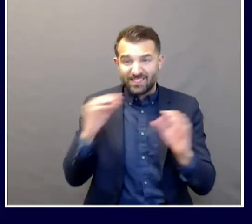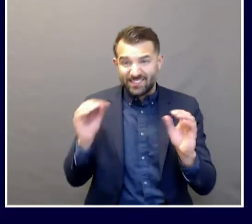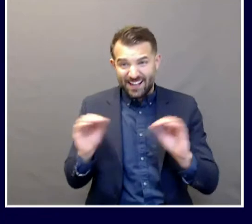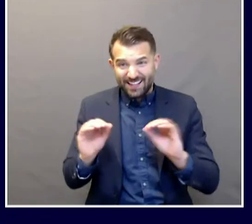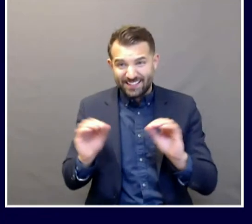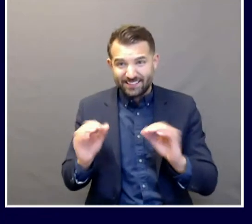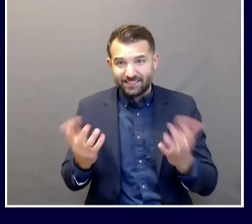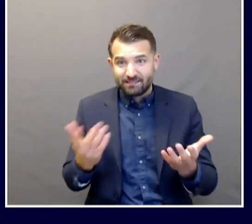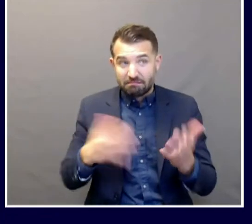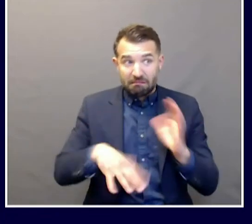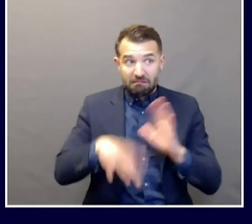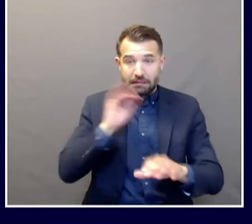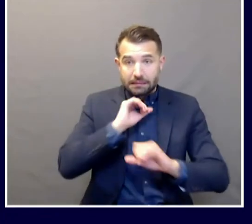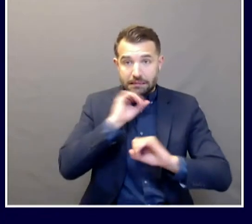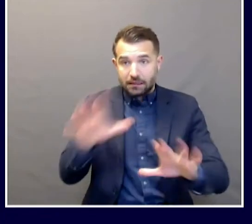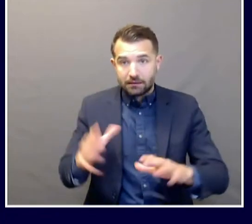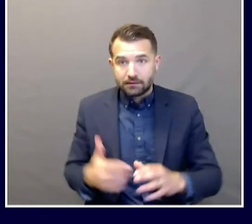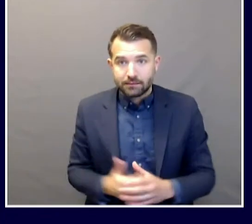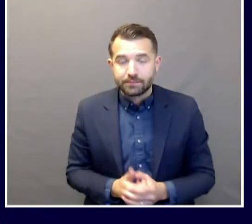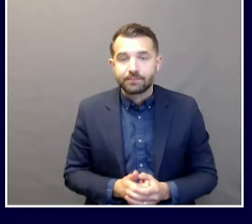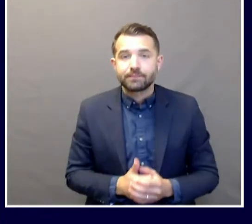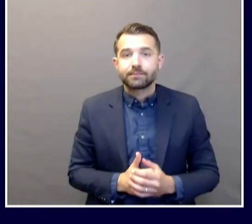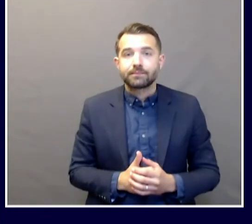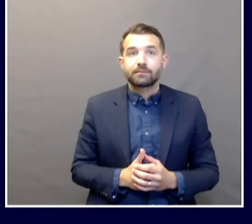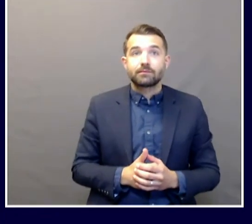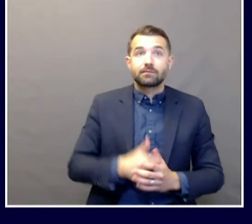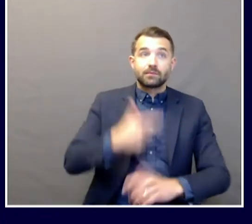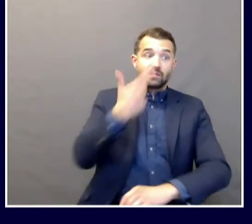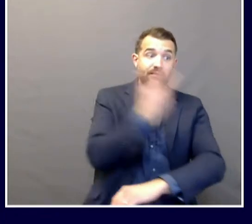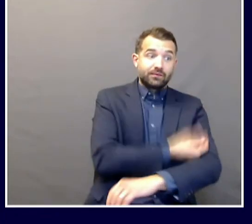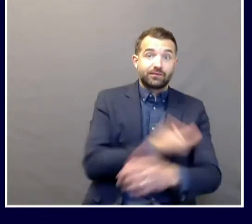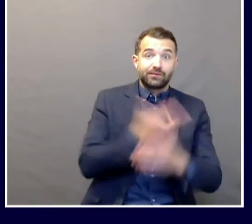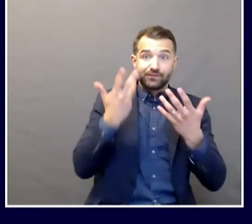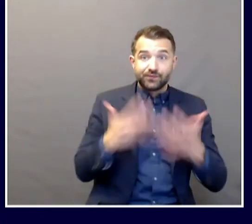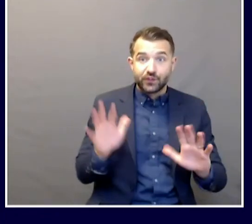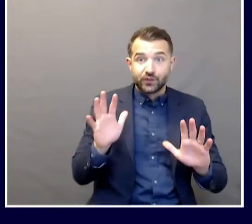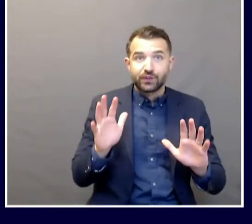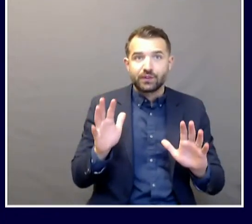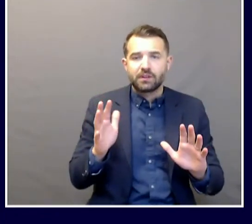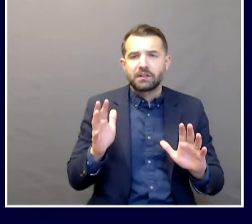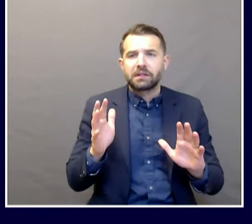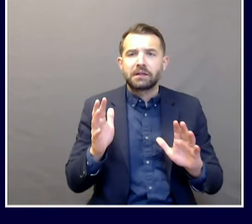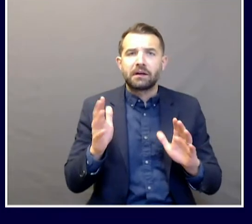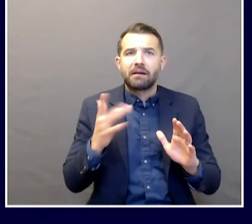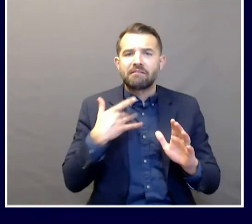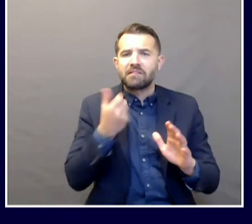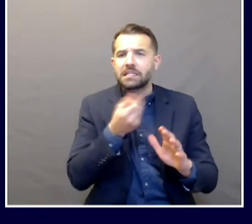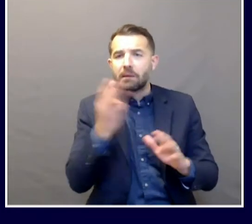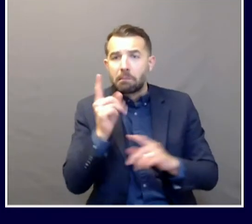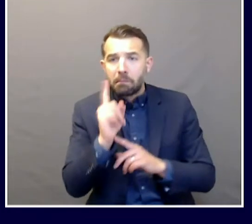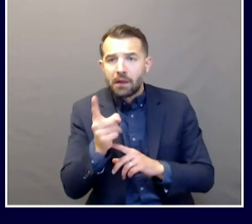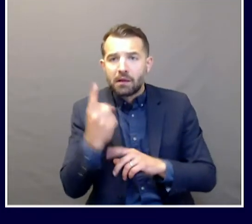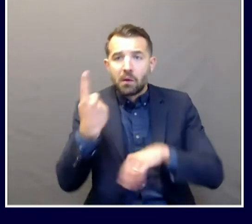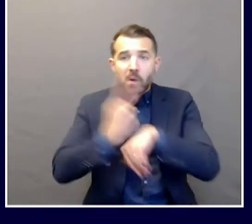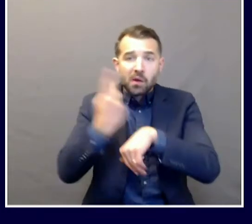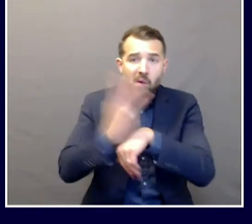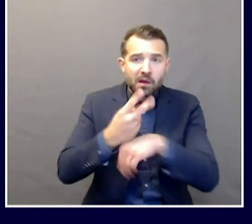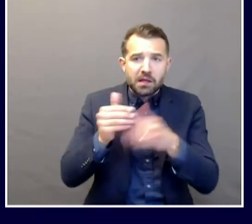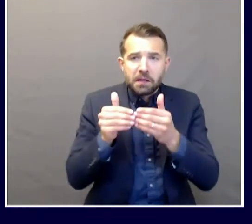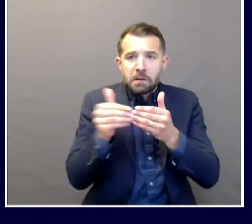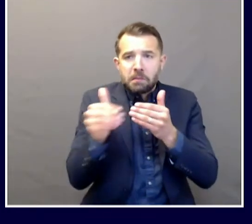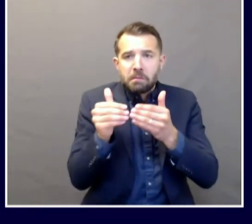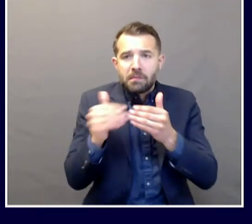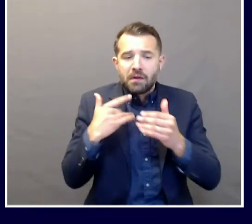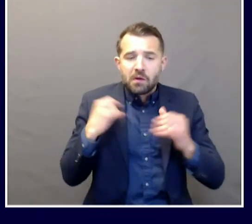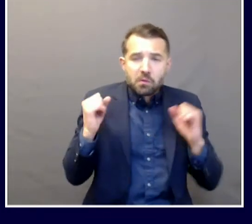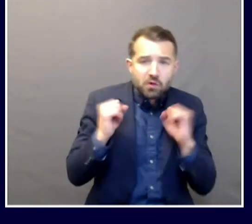in the first minutes to days rather than weeks to months to years. The other thing to think through, though, is that although